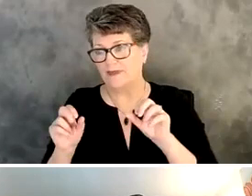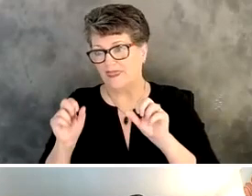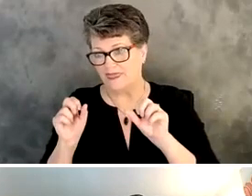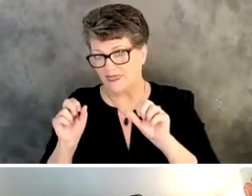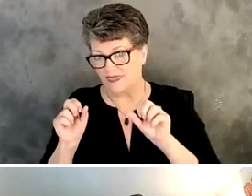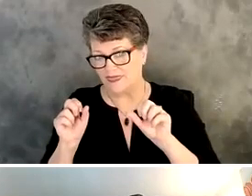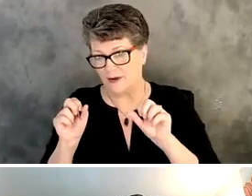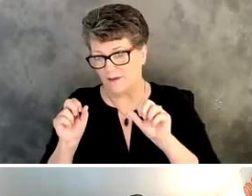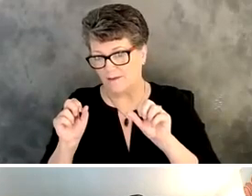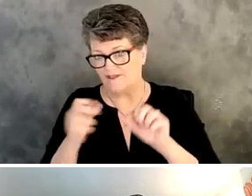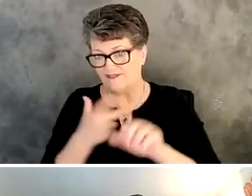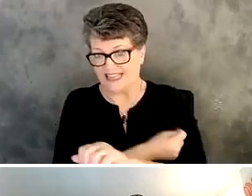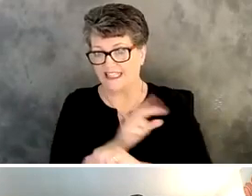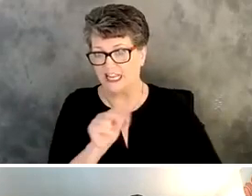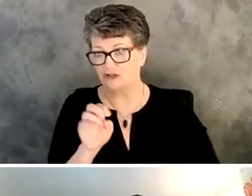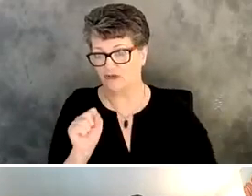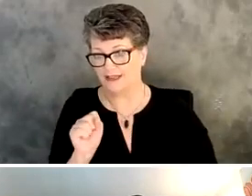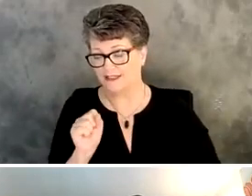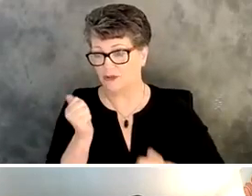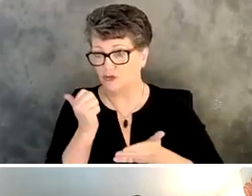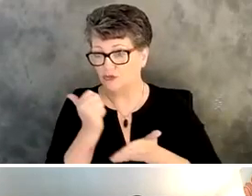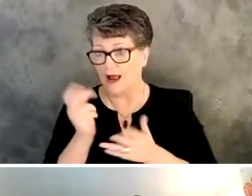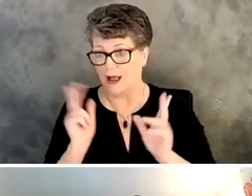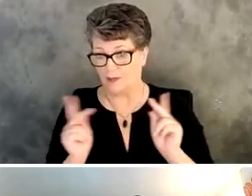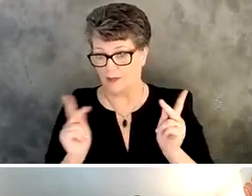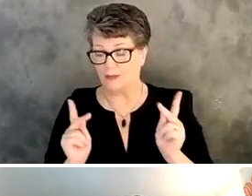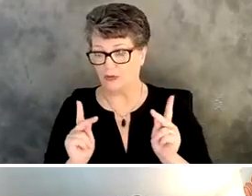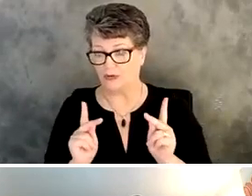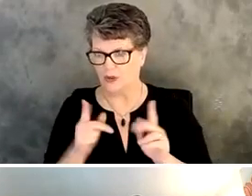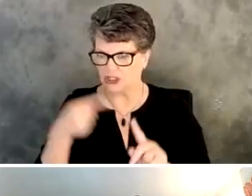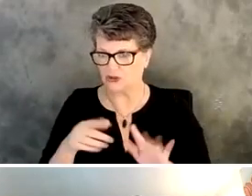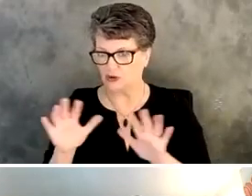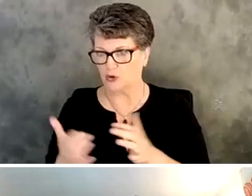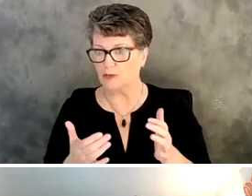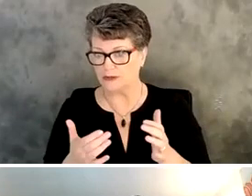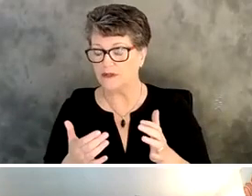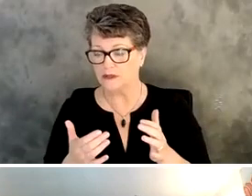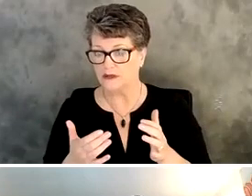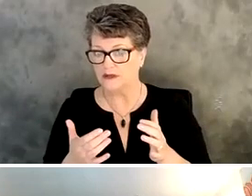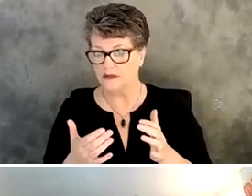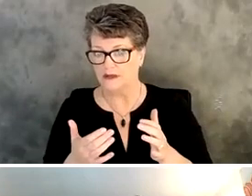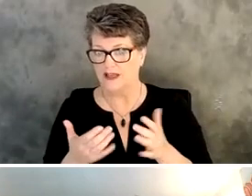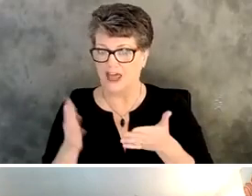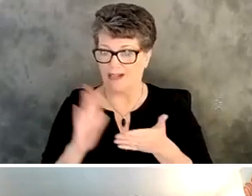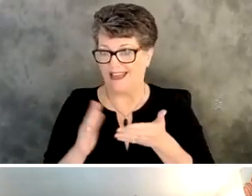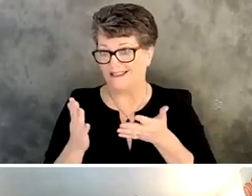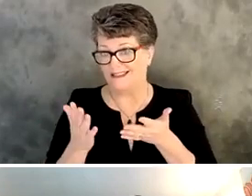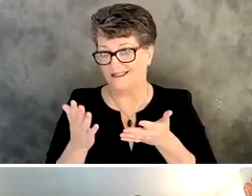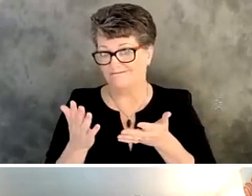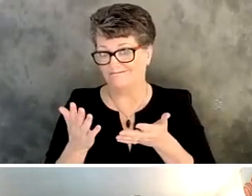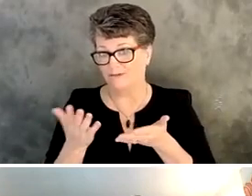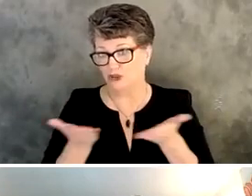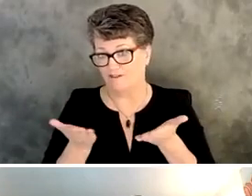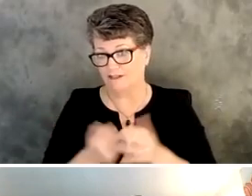vaccination rates, just to kind of help these individuals, these certain groups that are that are less served.